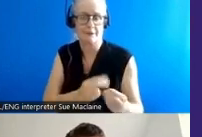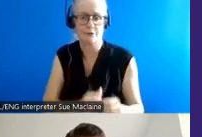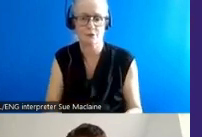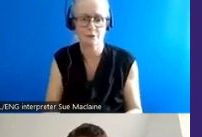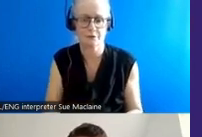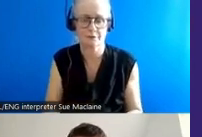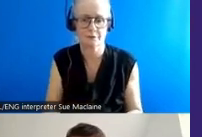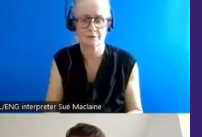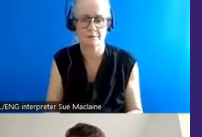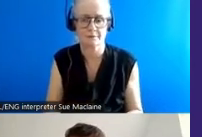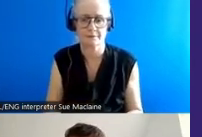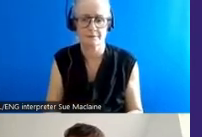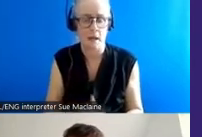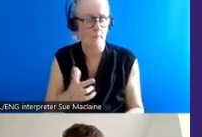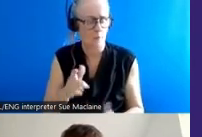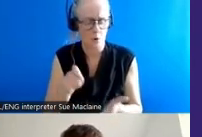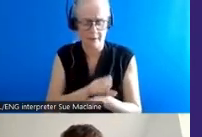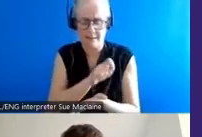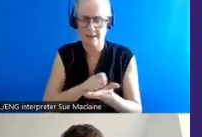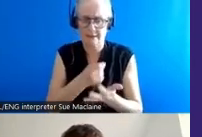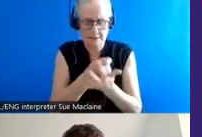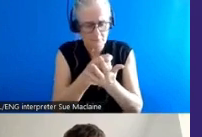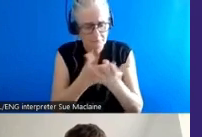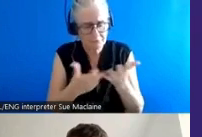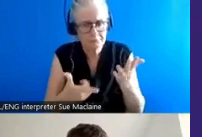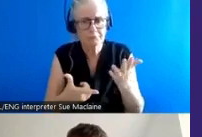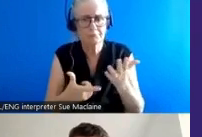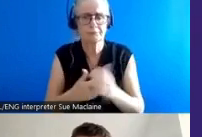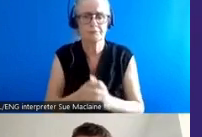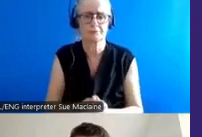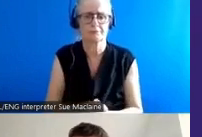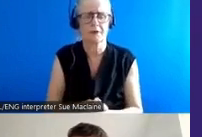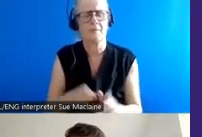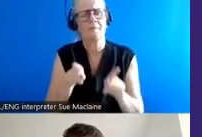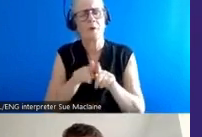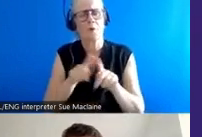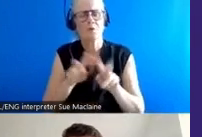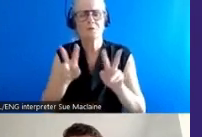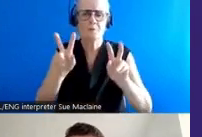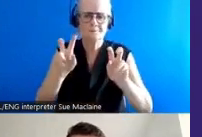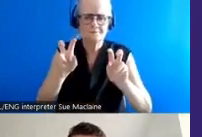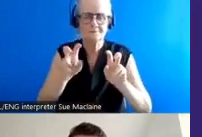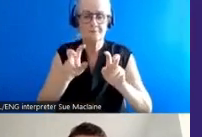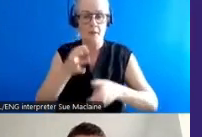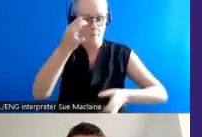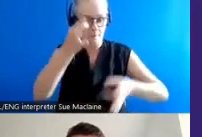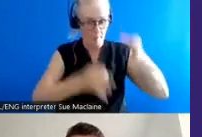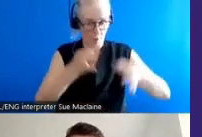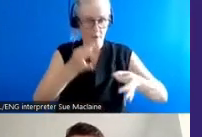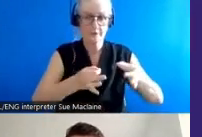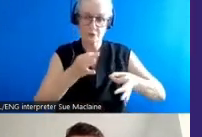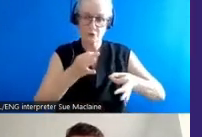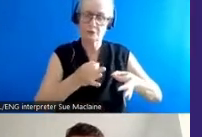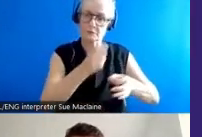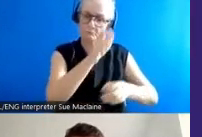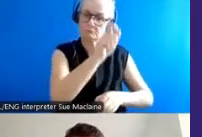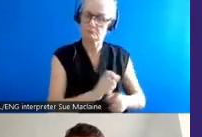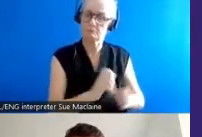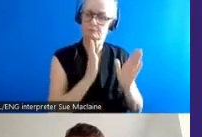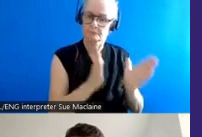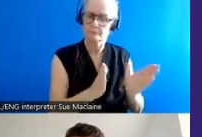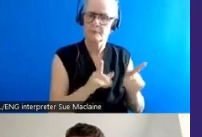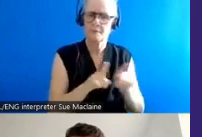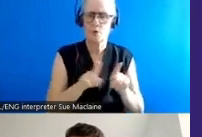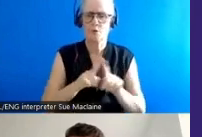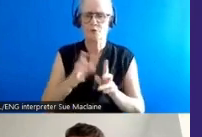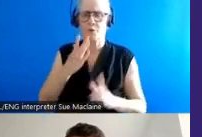government, but also were clearly recognised as personalities beyond politics as well. So devolution is something that has